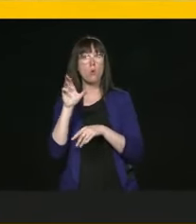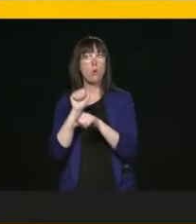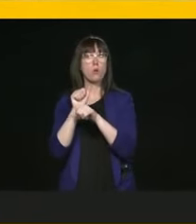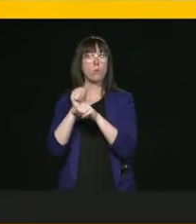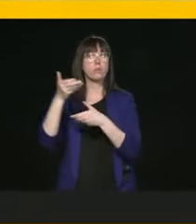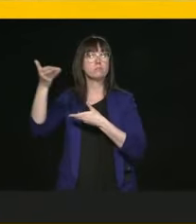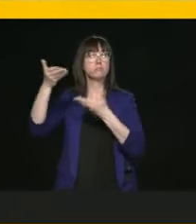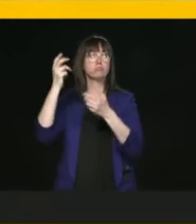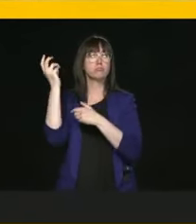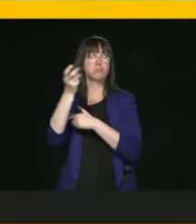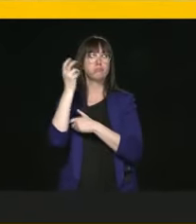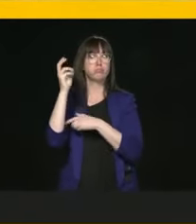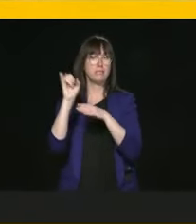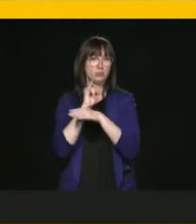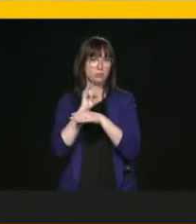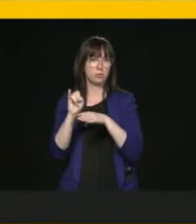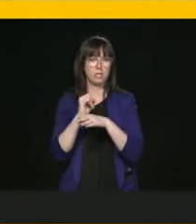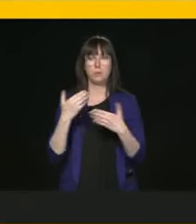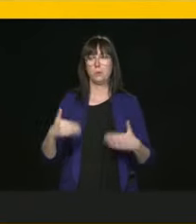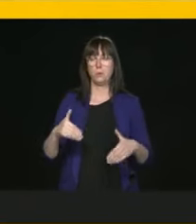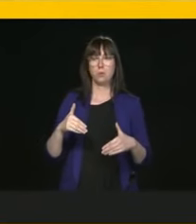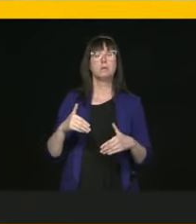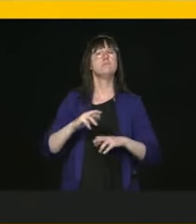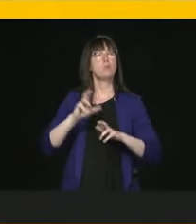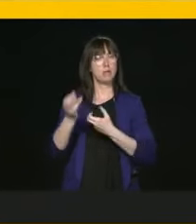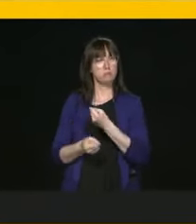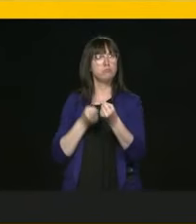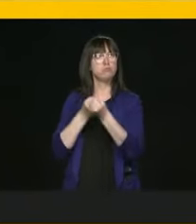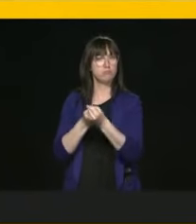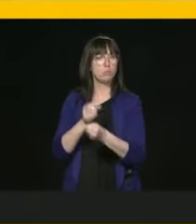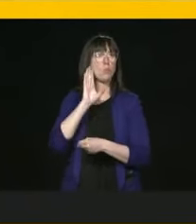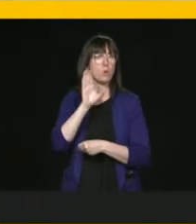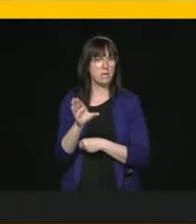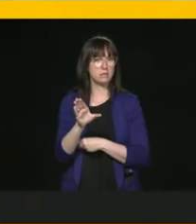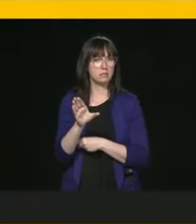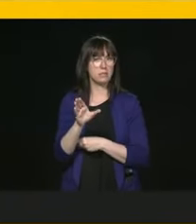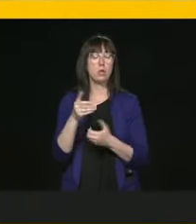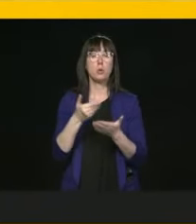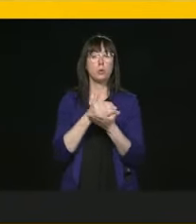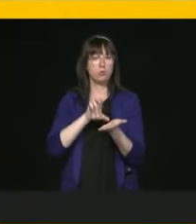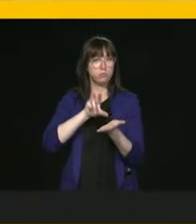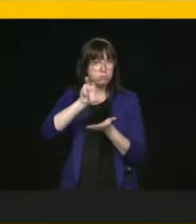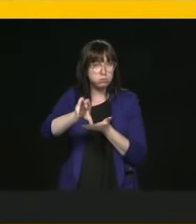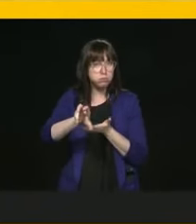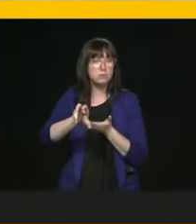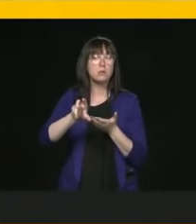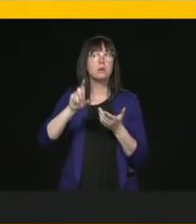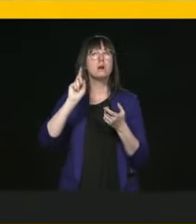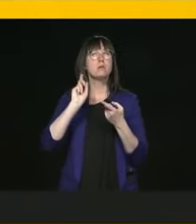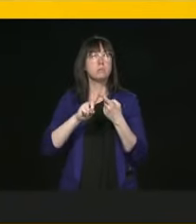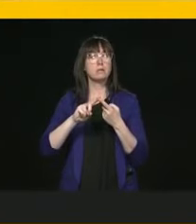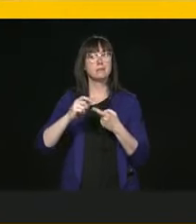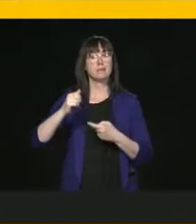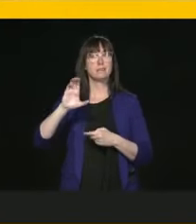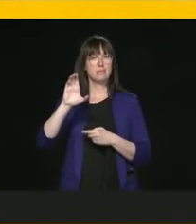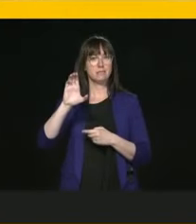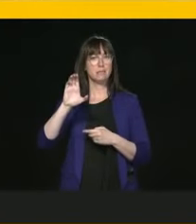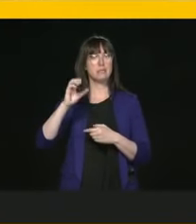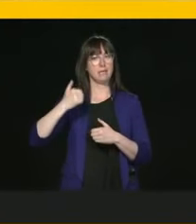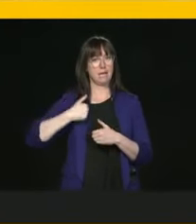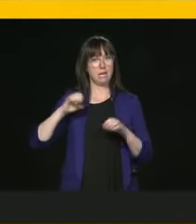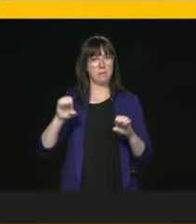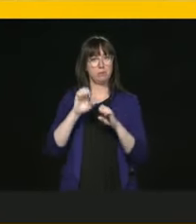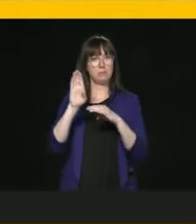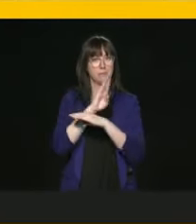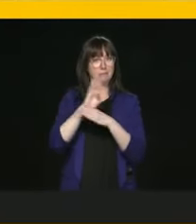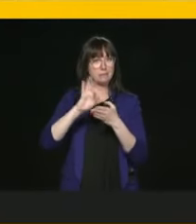sector. So we're going to be there for you. With this new investment and with measures like the Canada Emergency Business Account, the